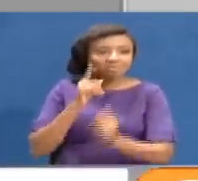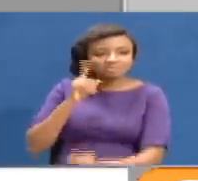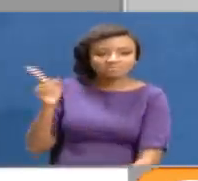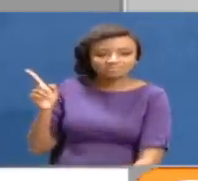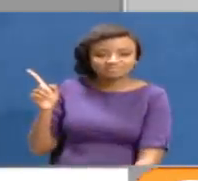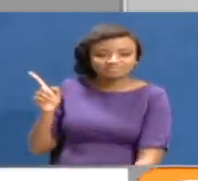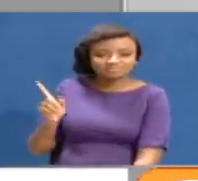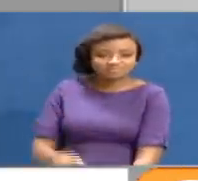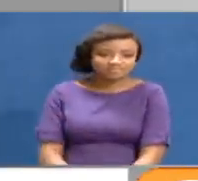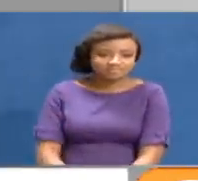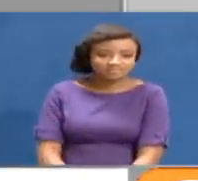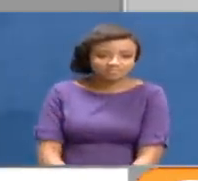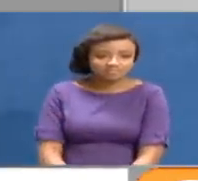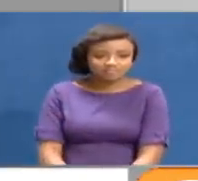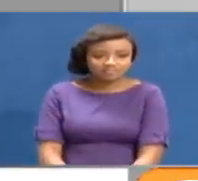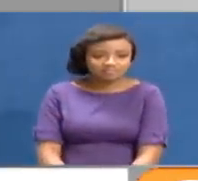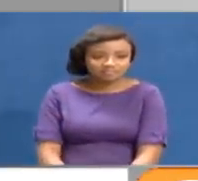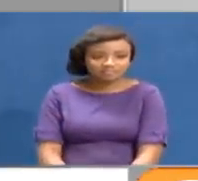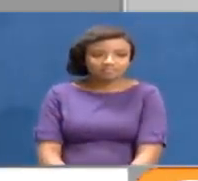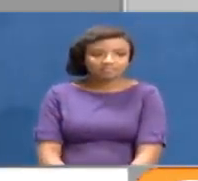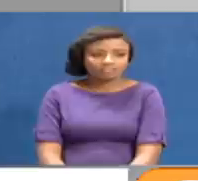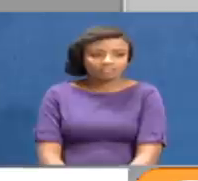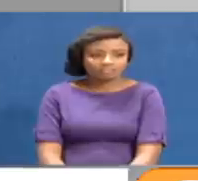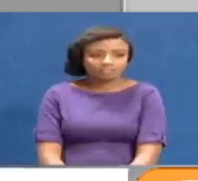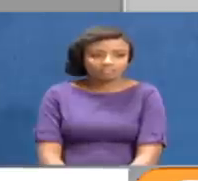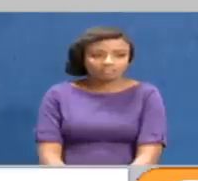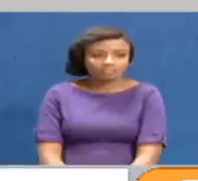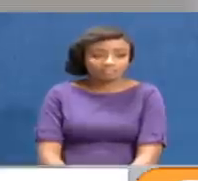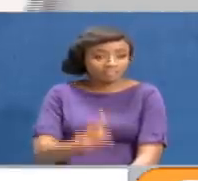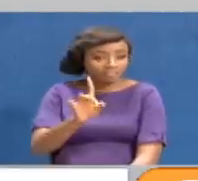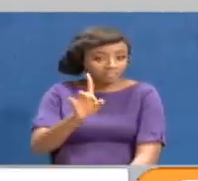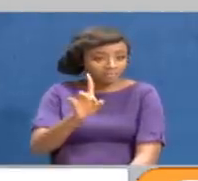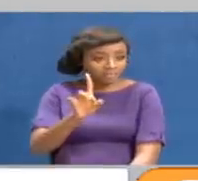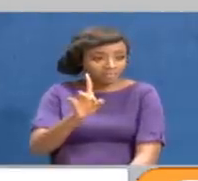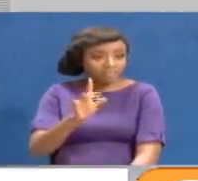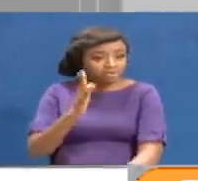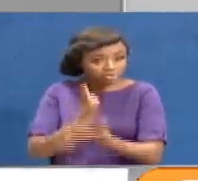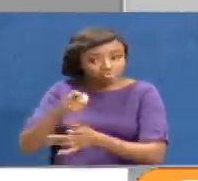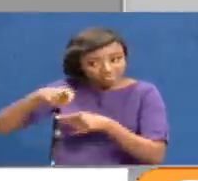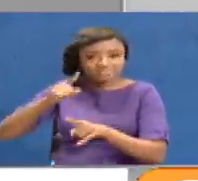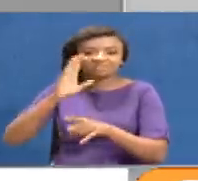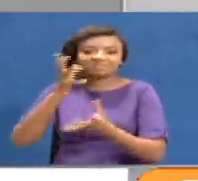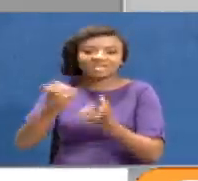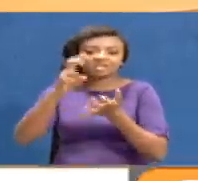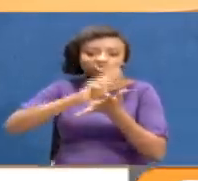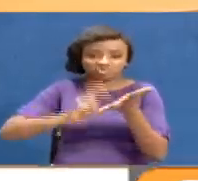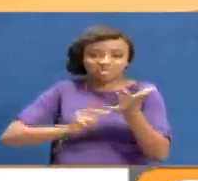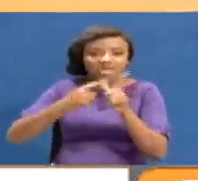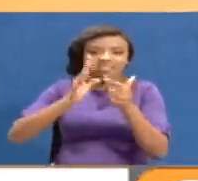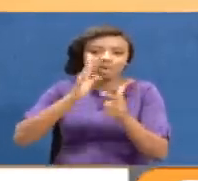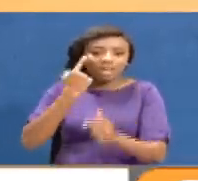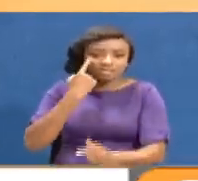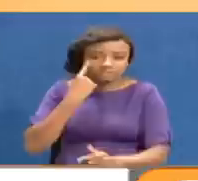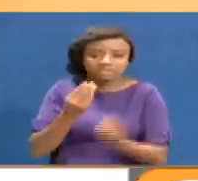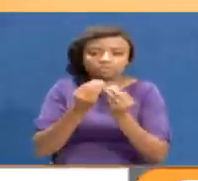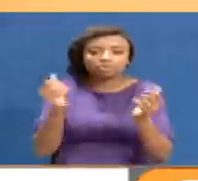this BBI stopping electoral discontent and chaos? I need them. They need to read. And they will see. It's